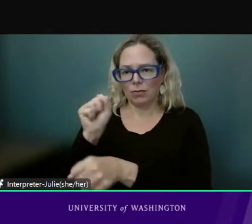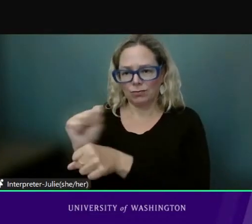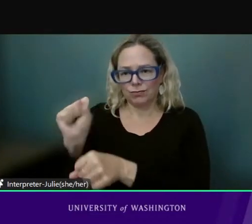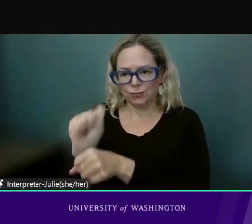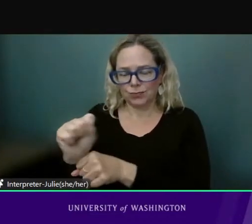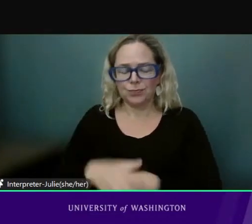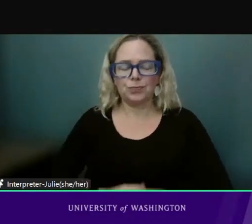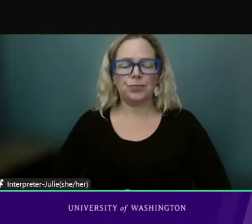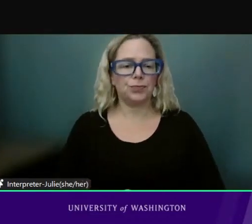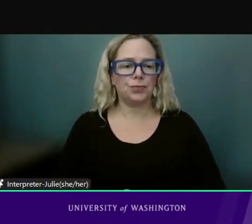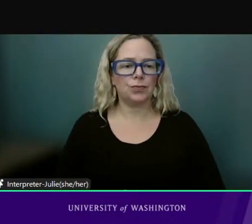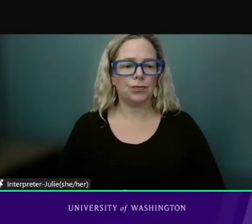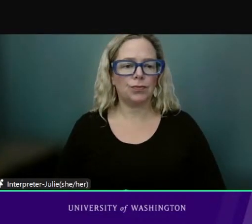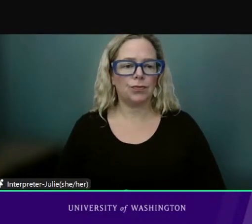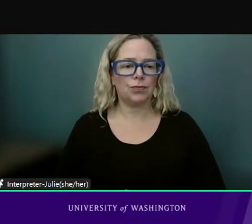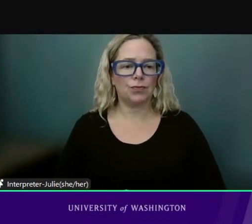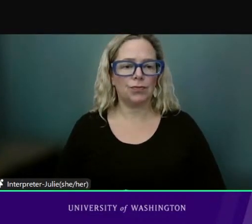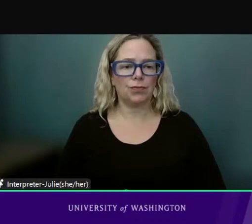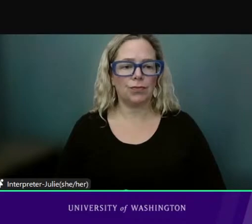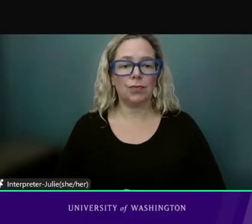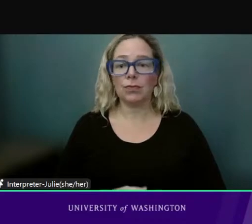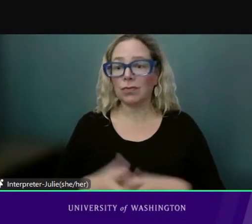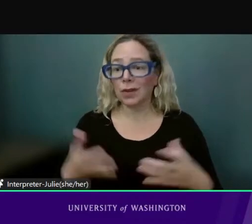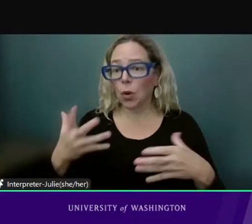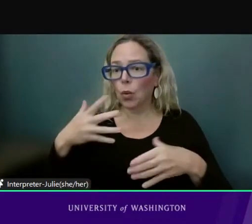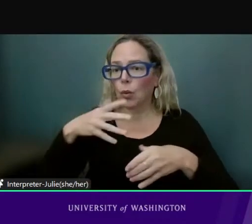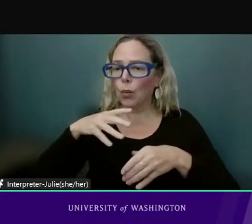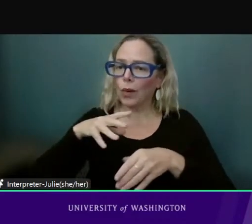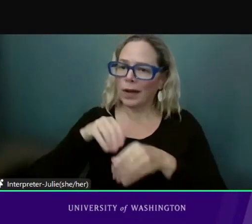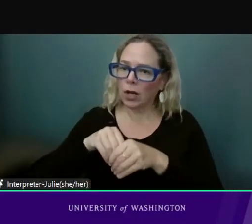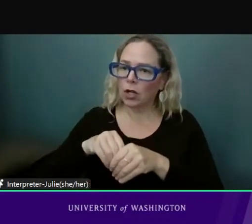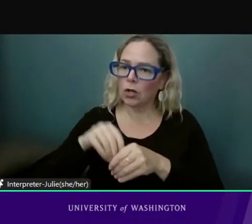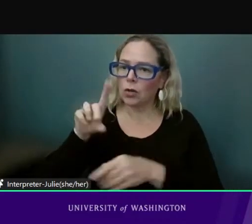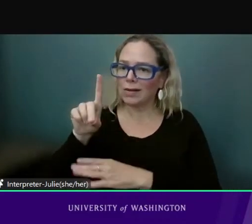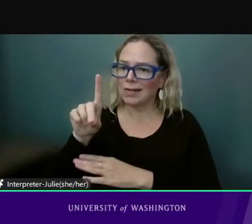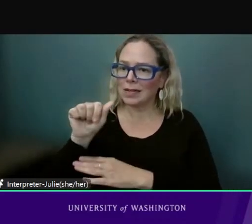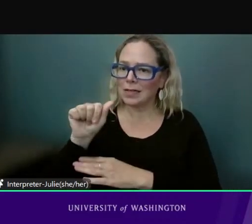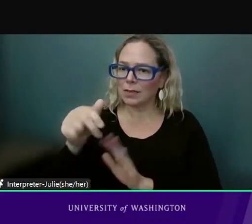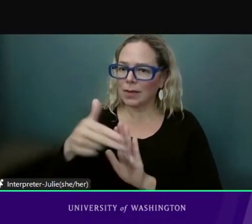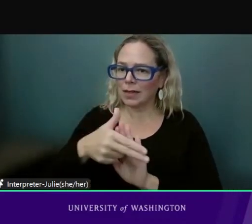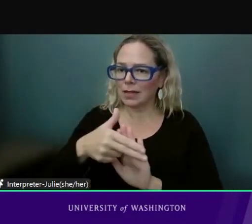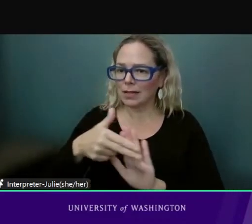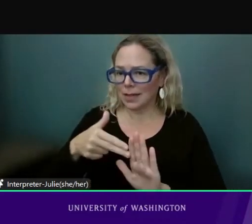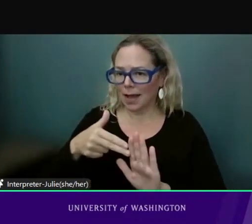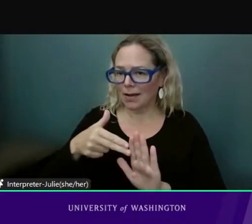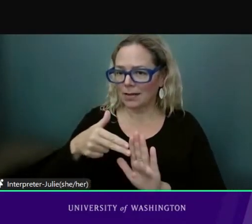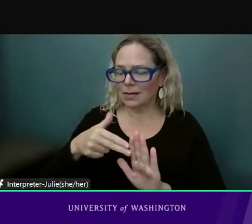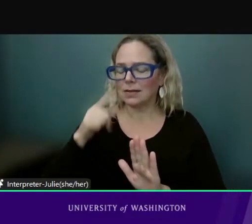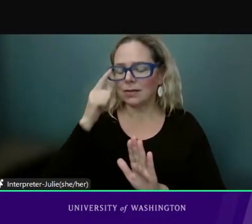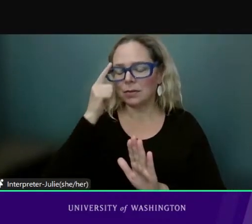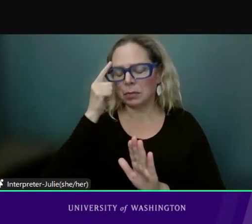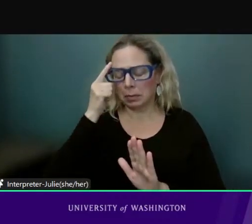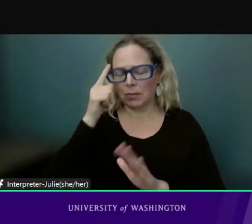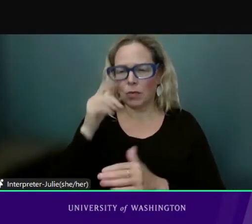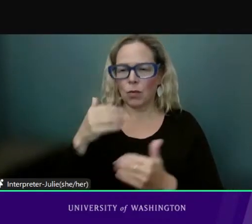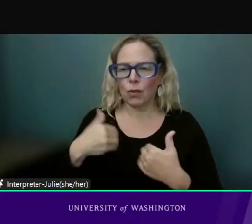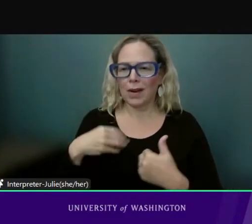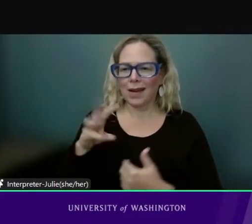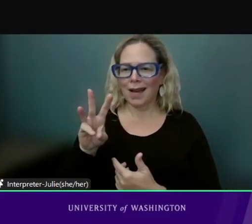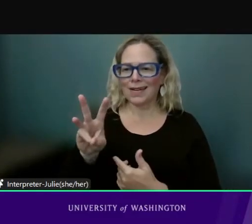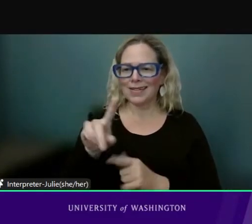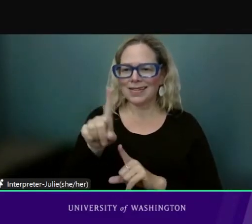So we included for sure the disability status variables. There are 6 questions in